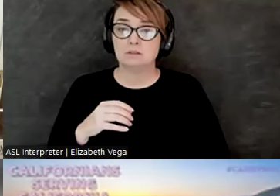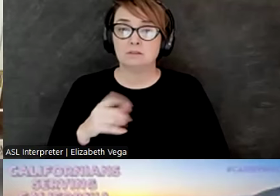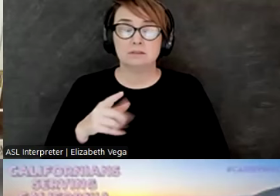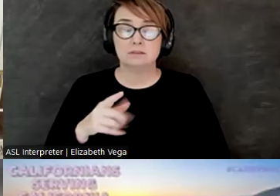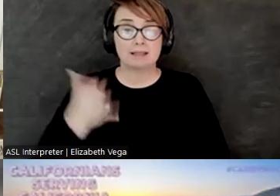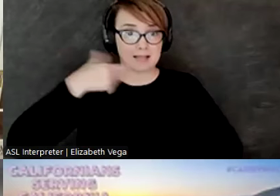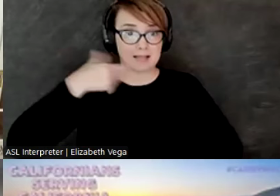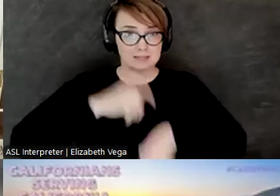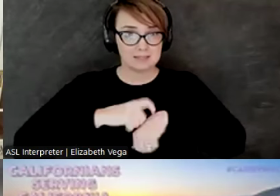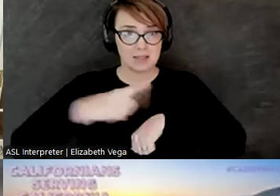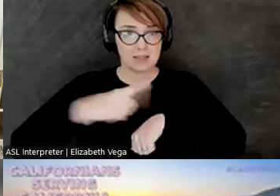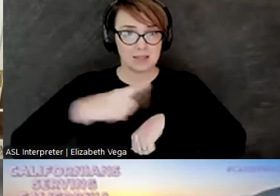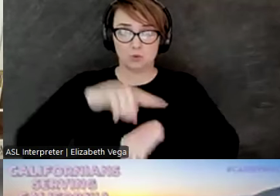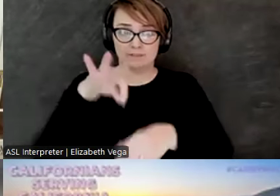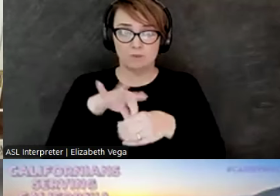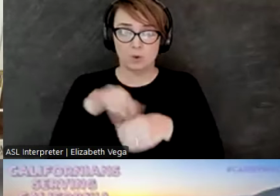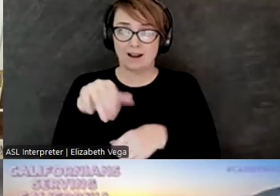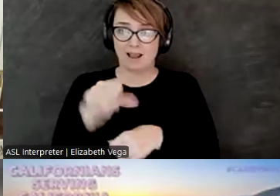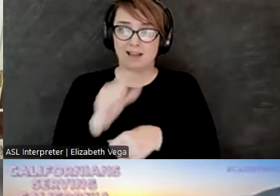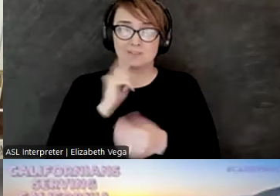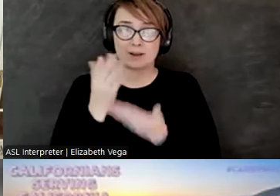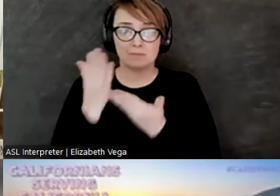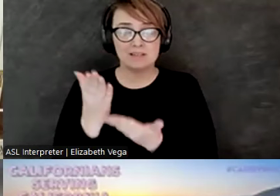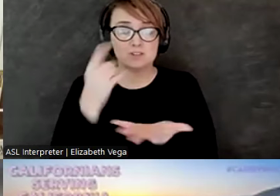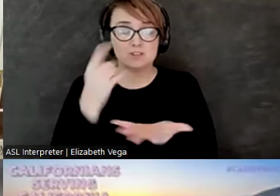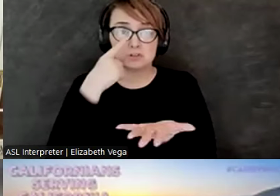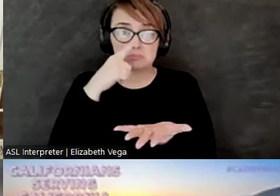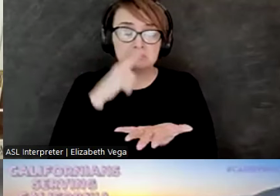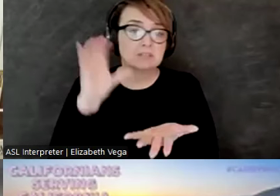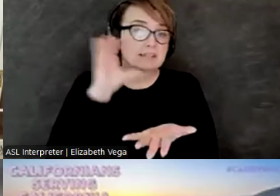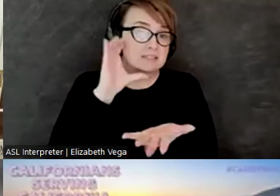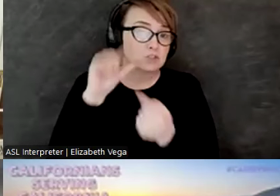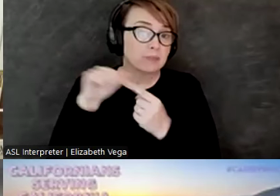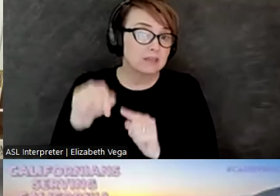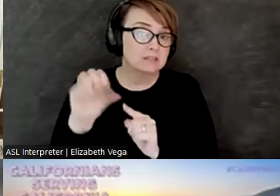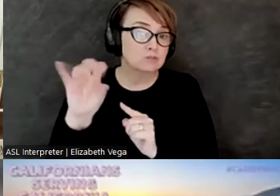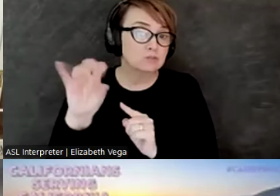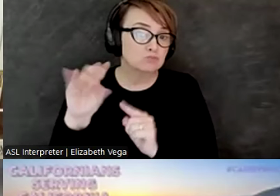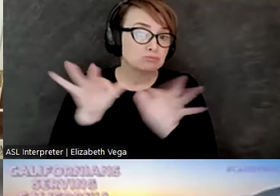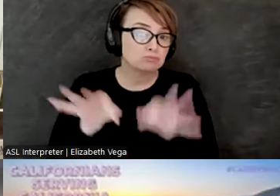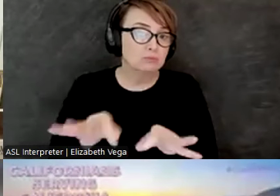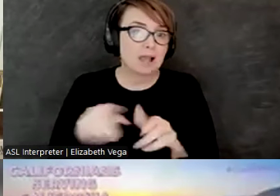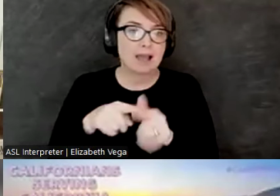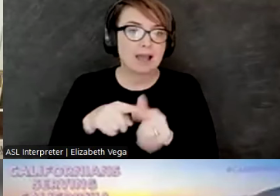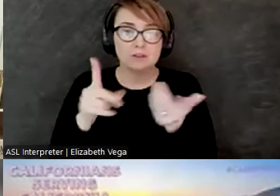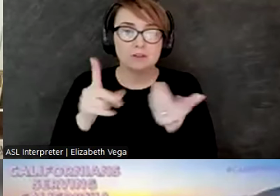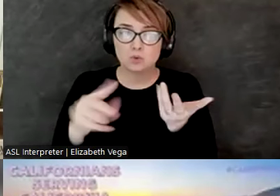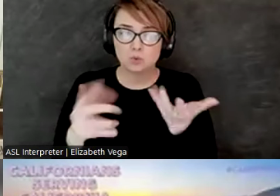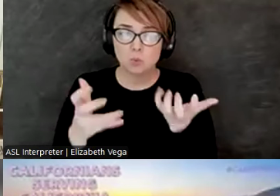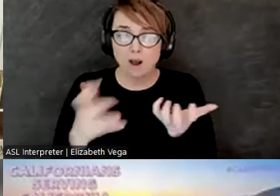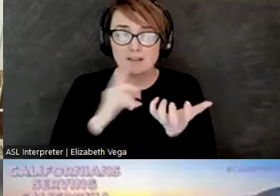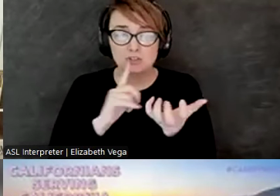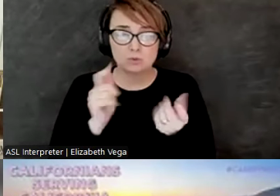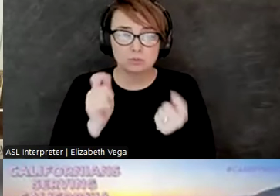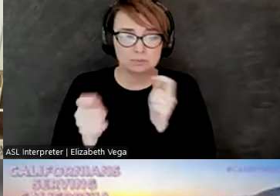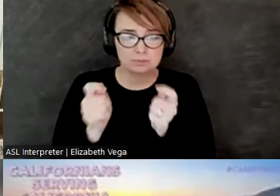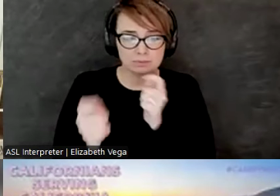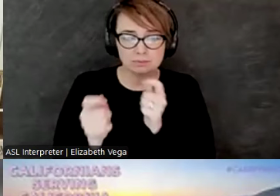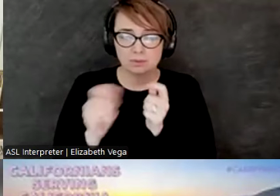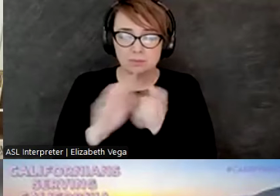recommendation, so if you could listen to this and maybe ask yourselves, like, do you want to reshape this or get more specific in any